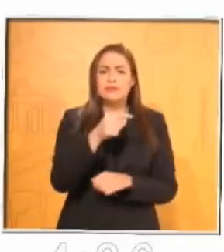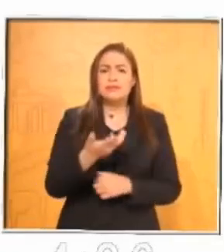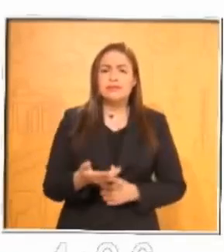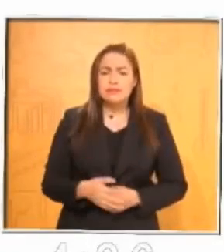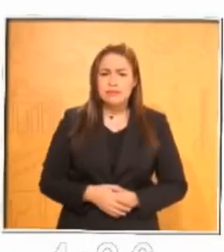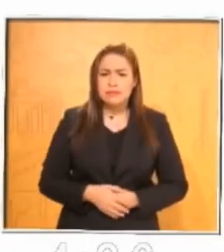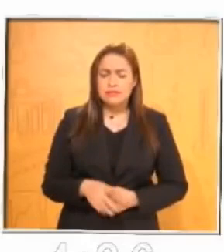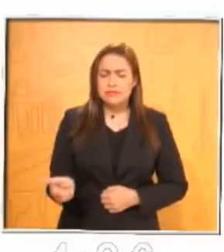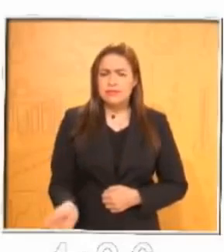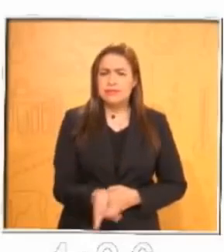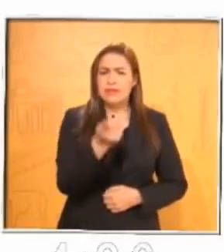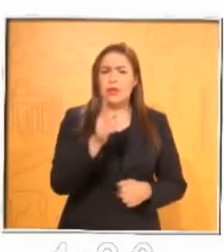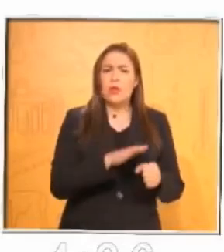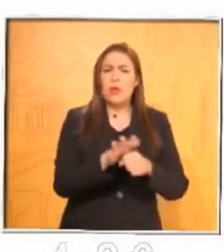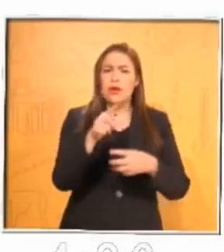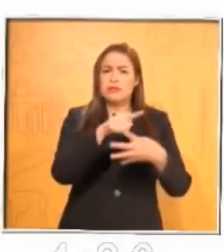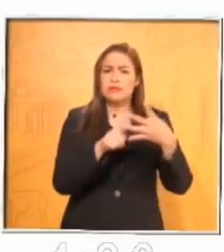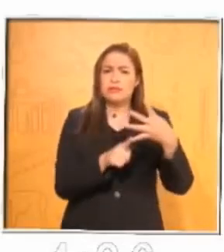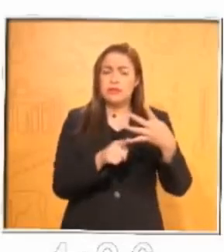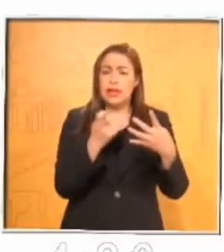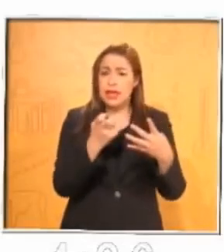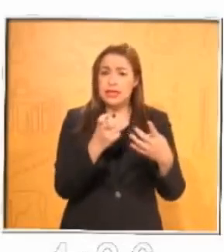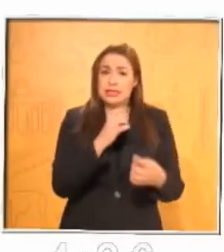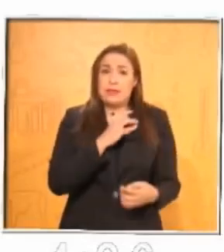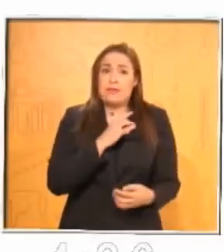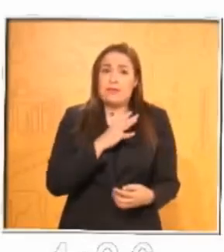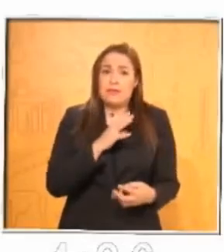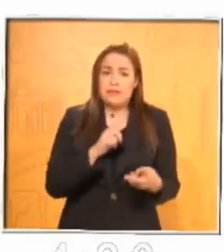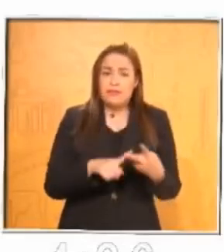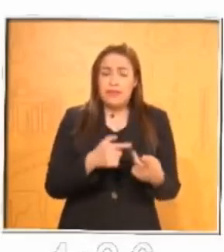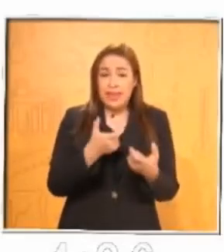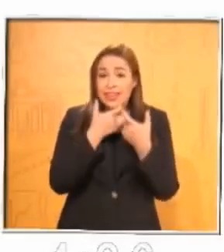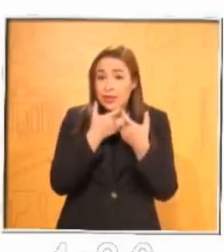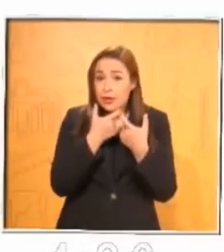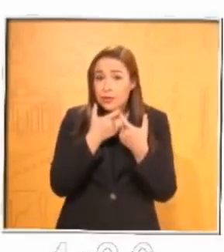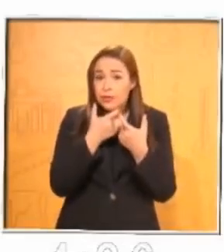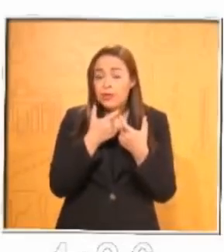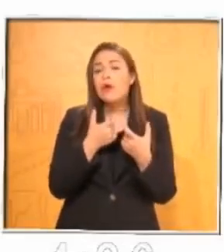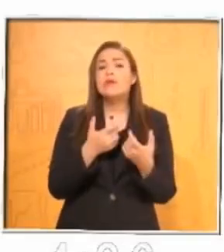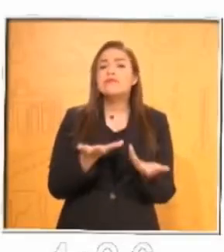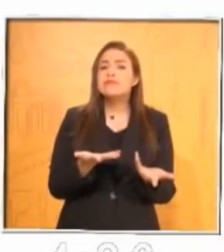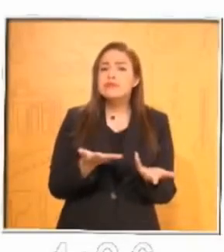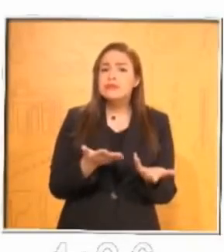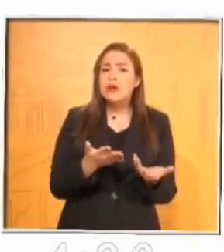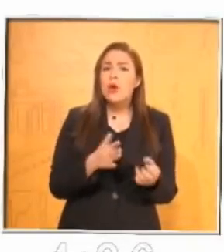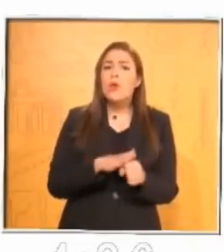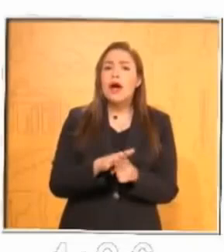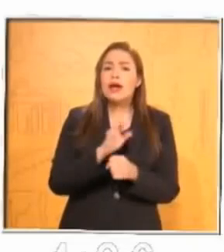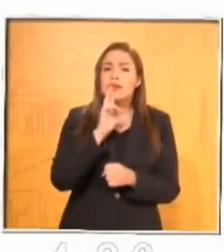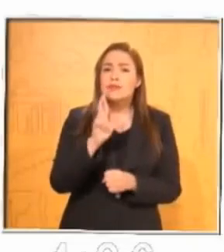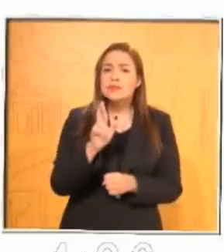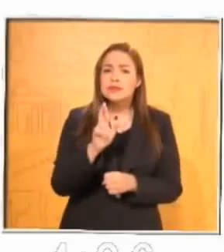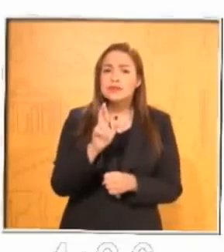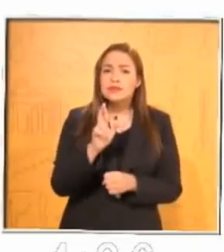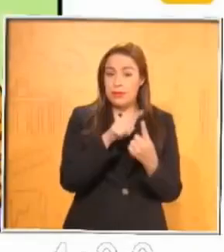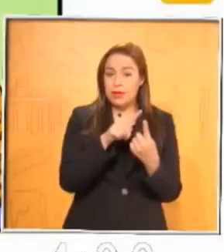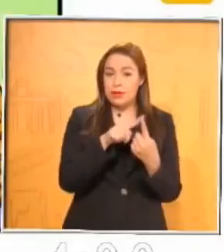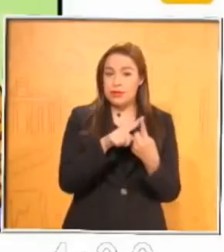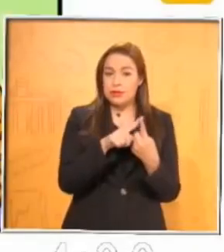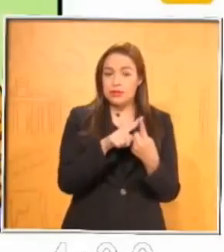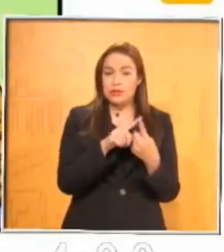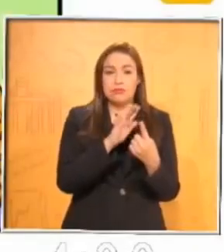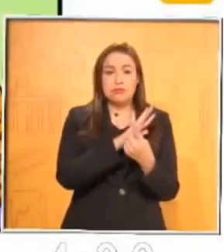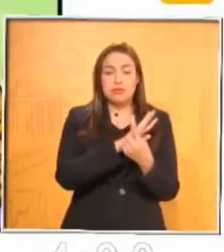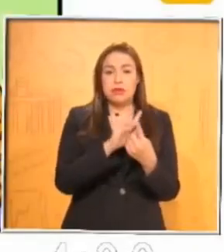about horror? Is it about humor? No. The right answer is only